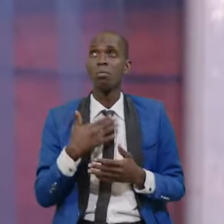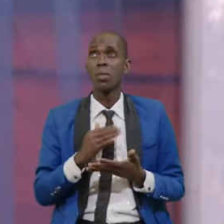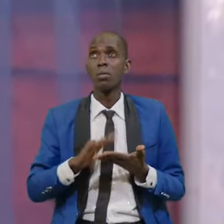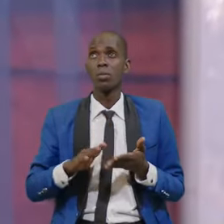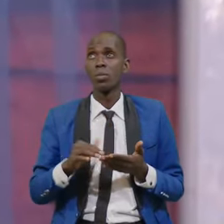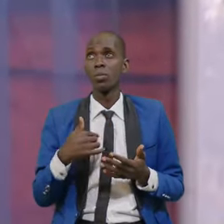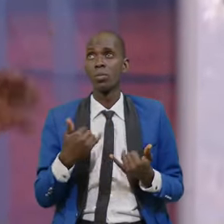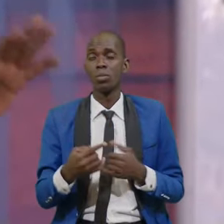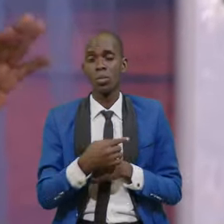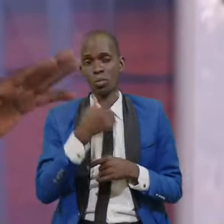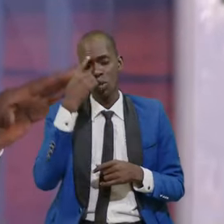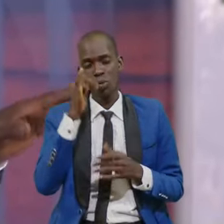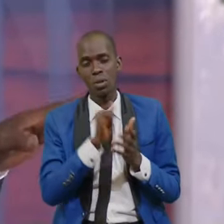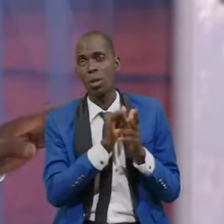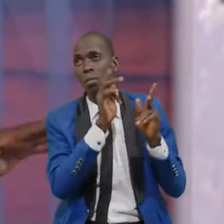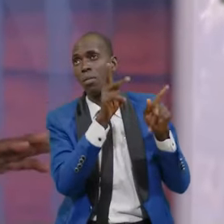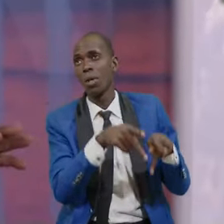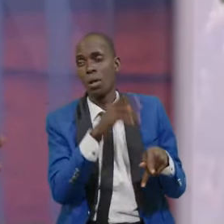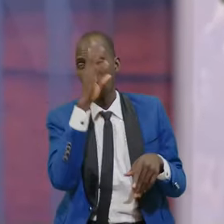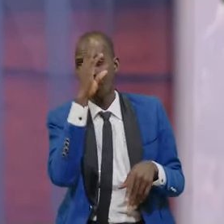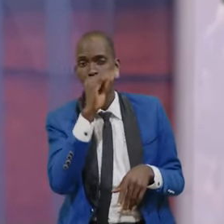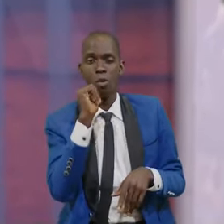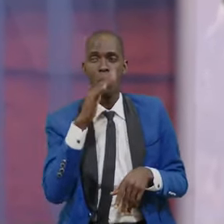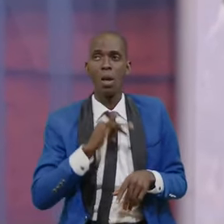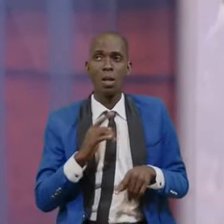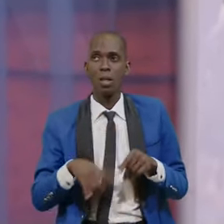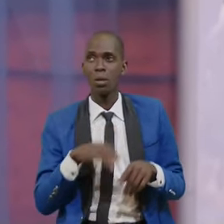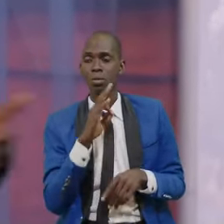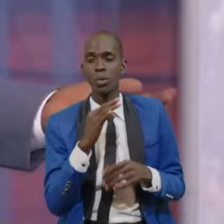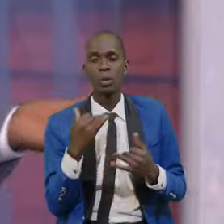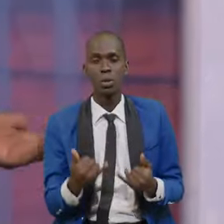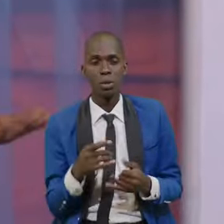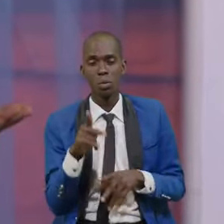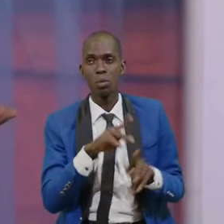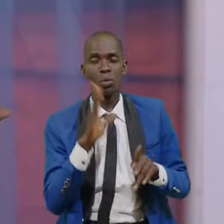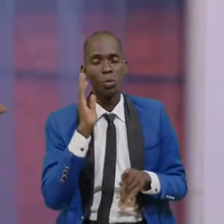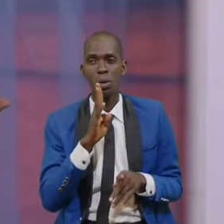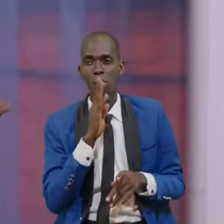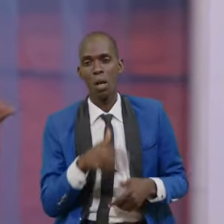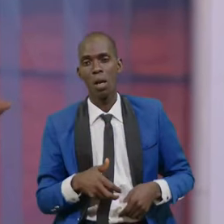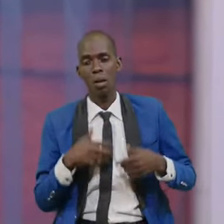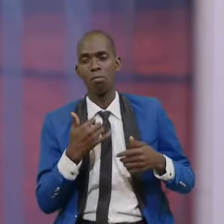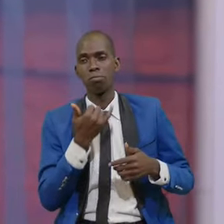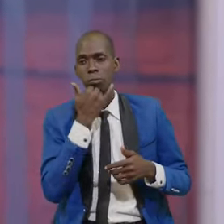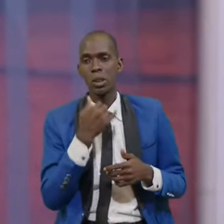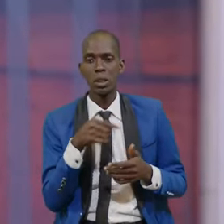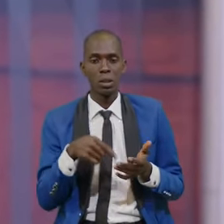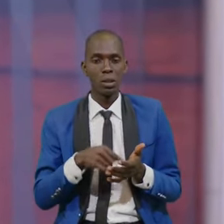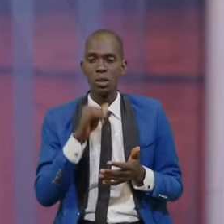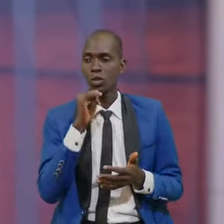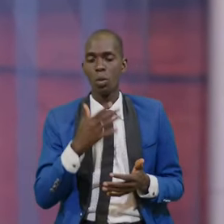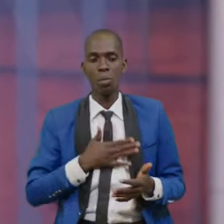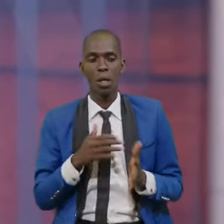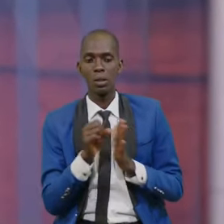that man, because of that woman, I cannot say that now. They'll be offended. And this is not my state. And if